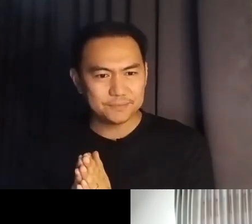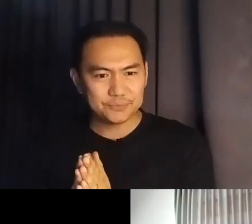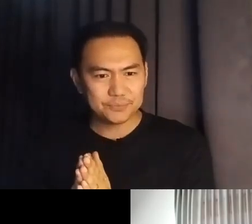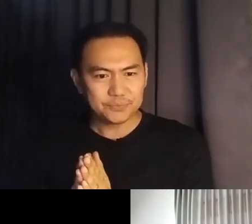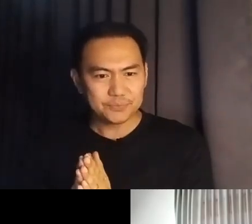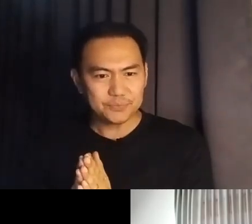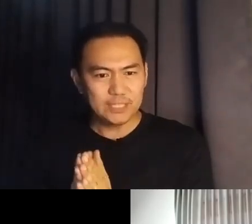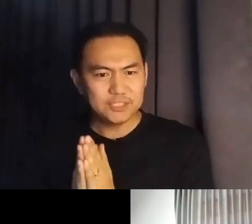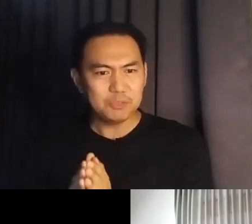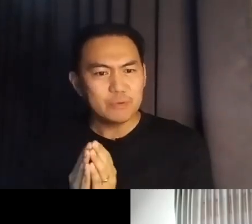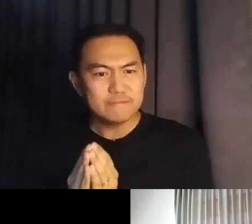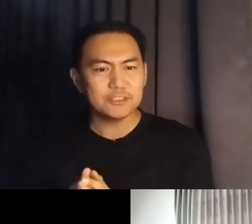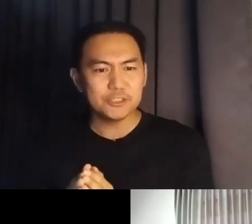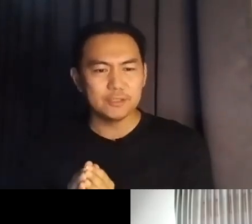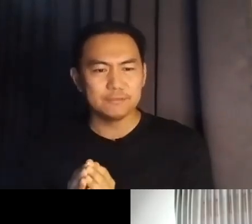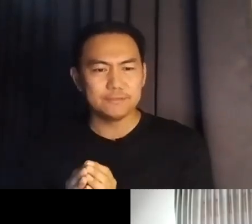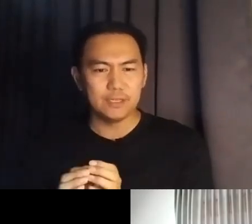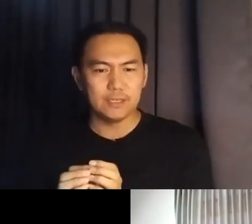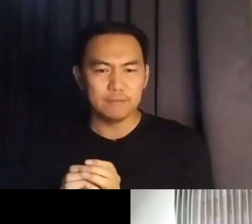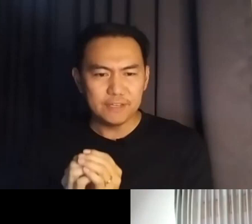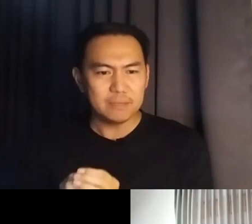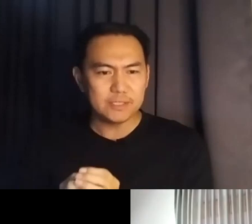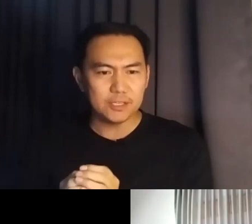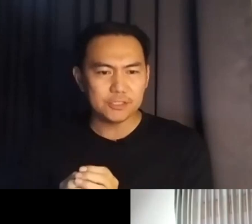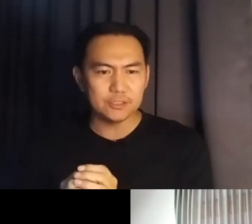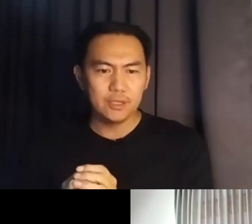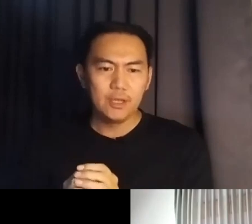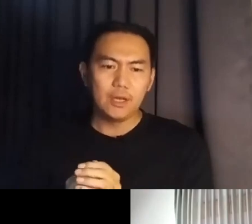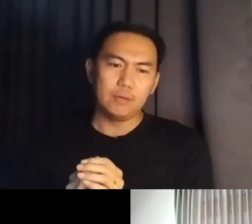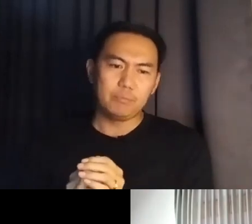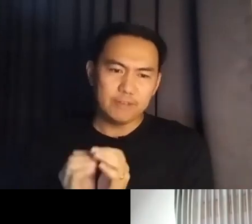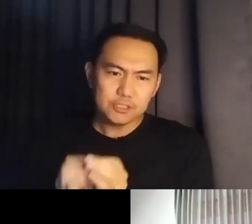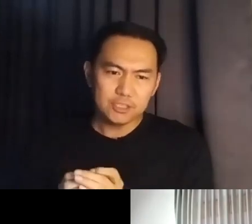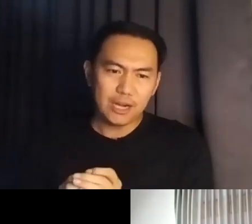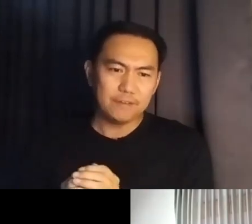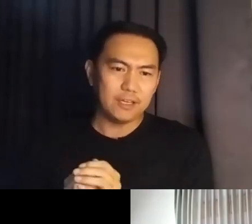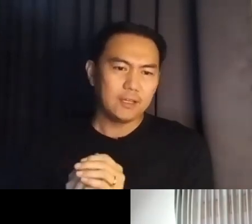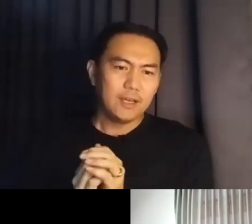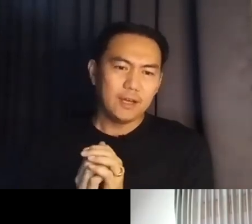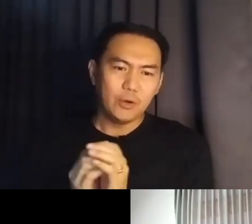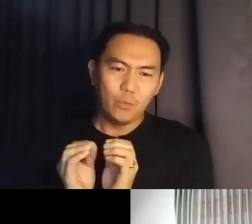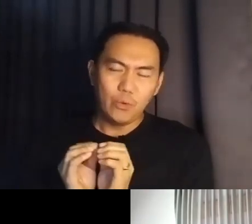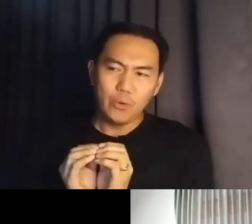access. In terms of prevention of victimization, prevention of trafficking,